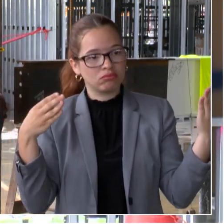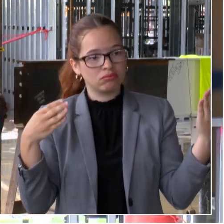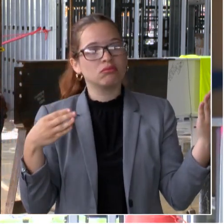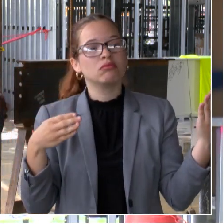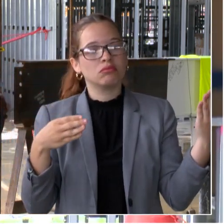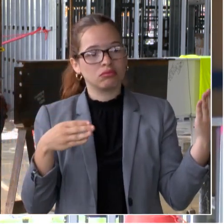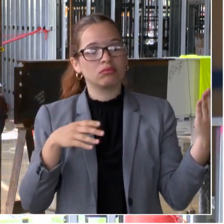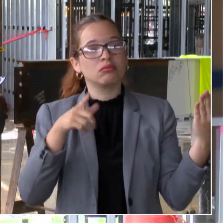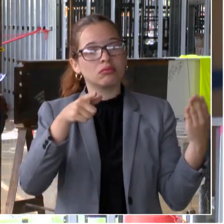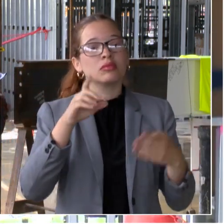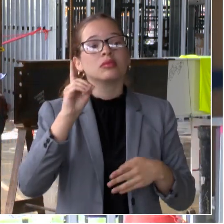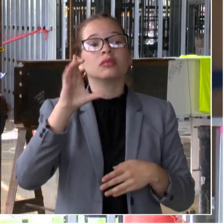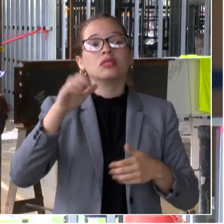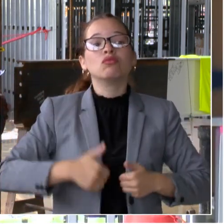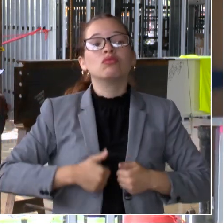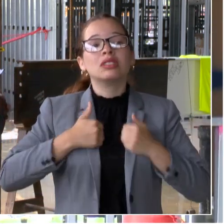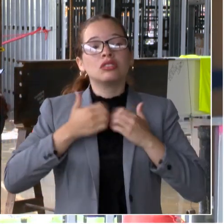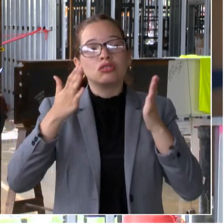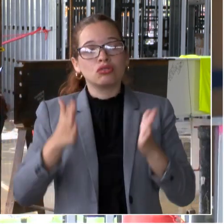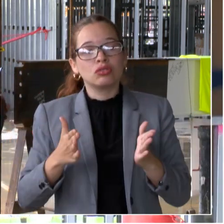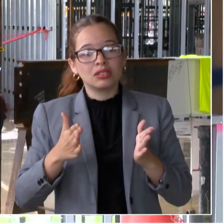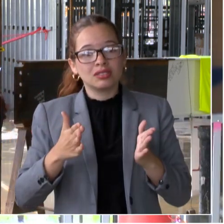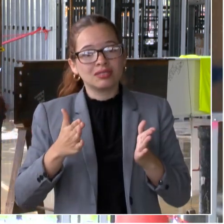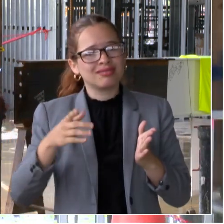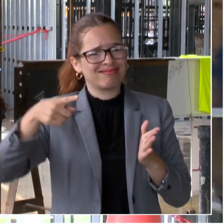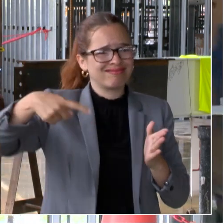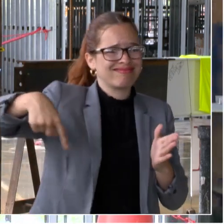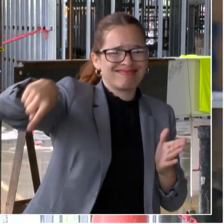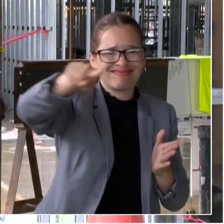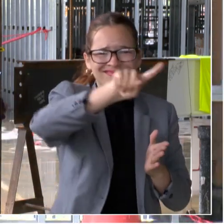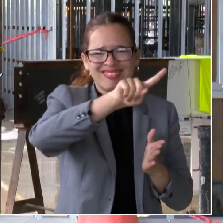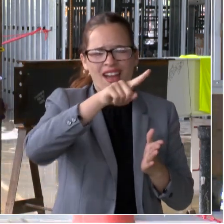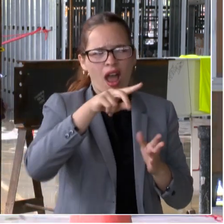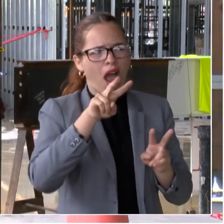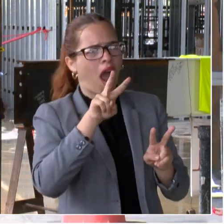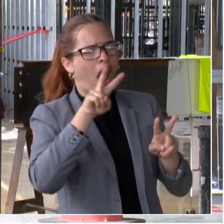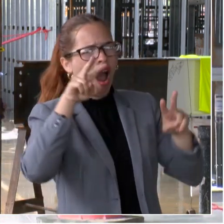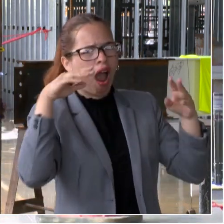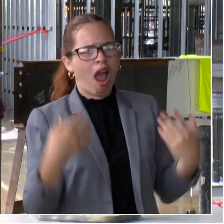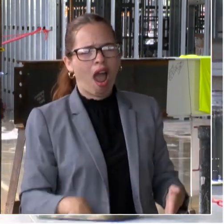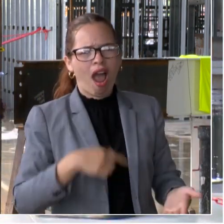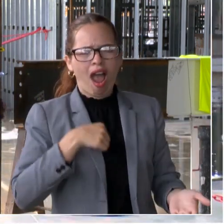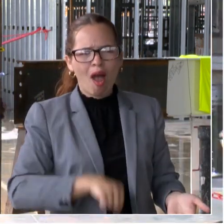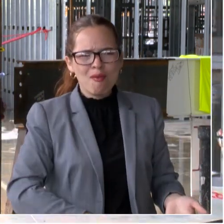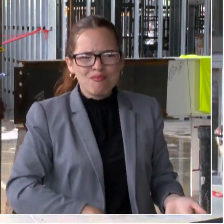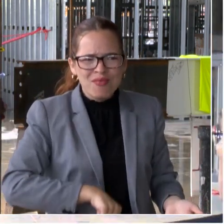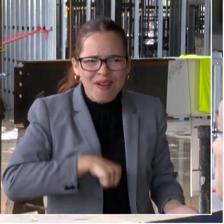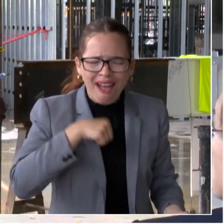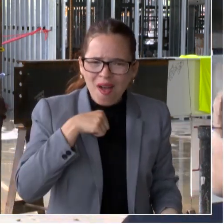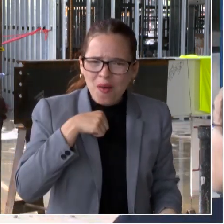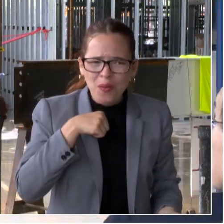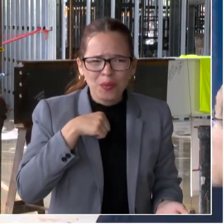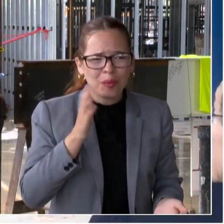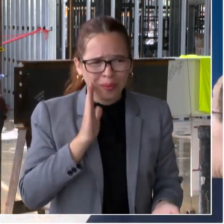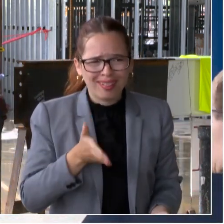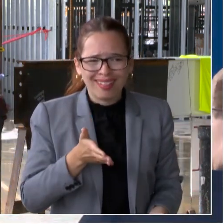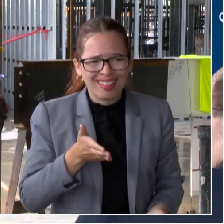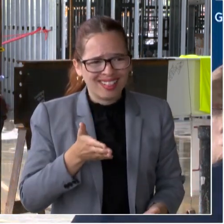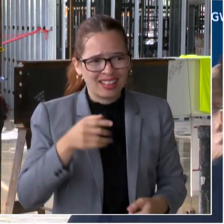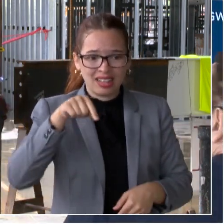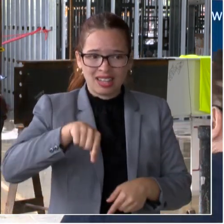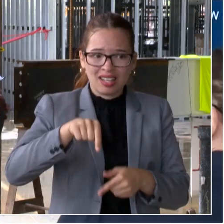So when we open this facility, there will be here a hospital